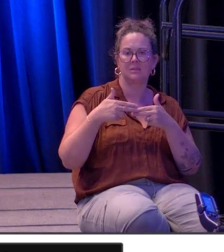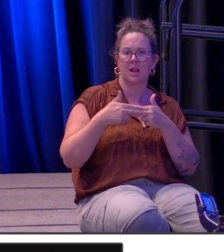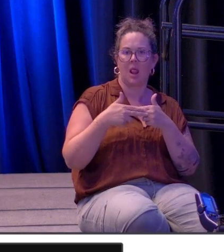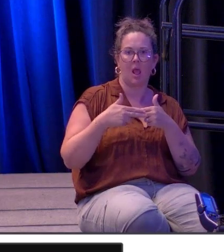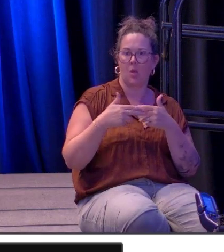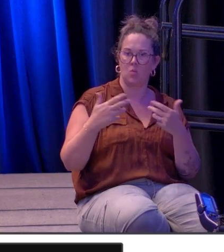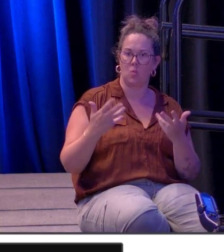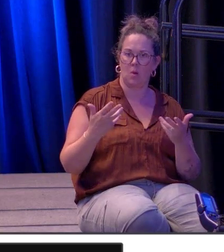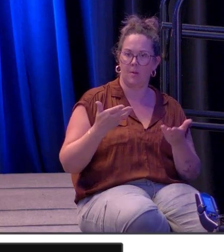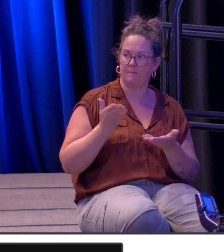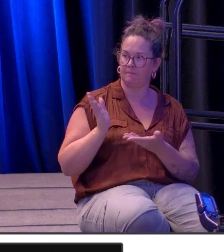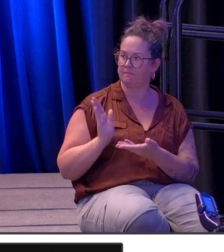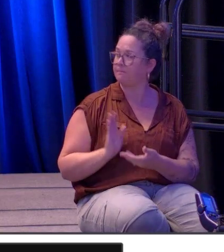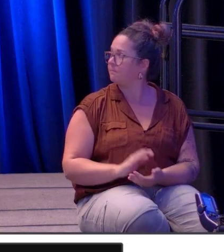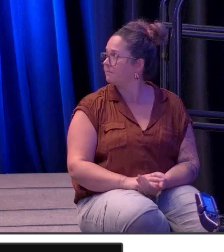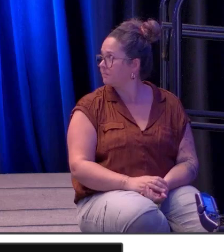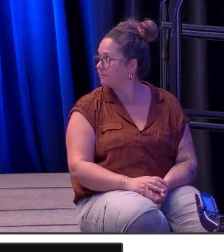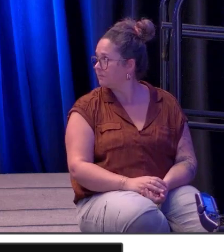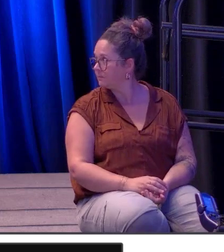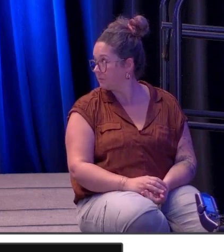is